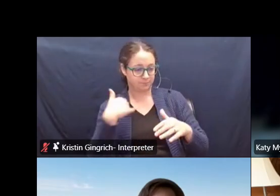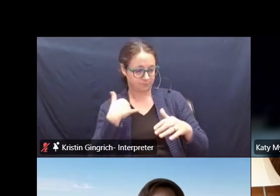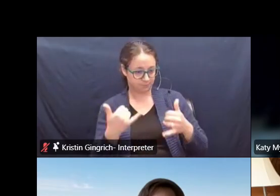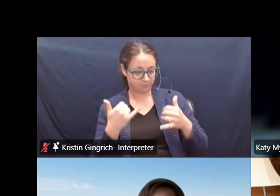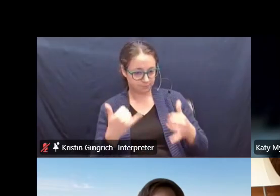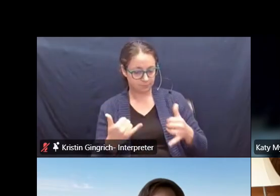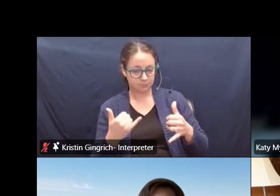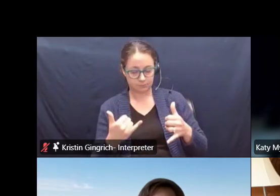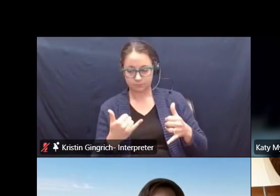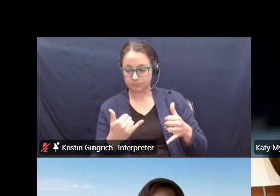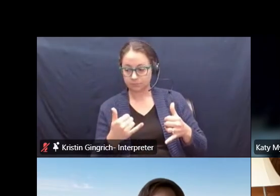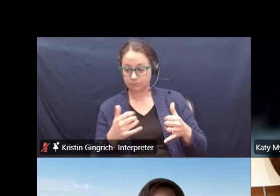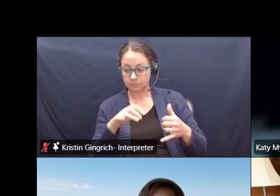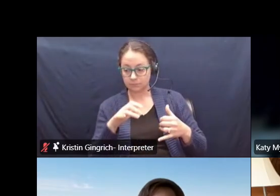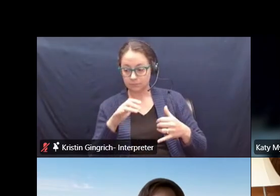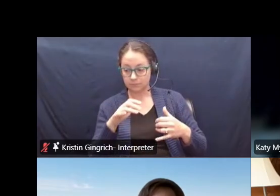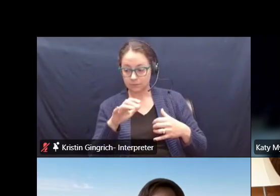And is that